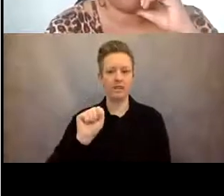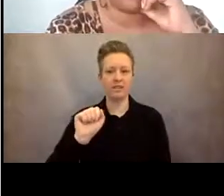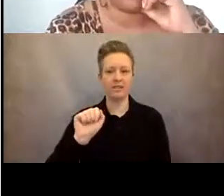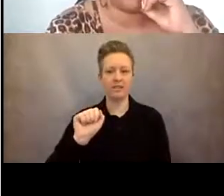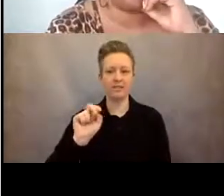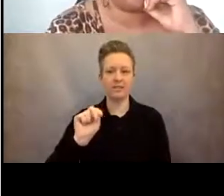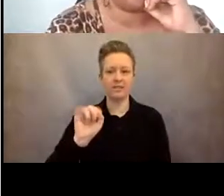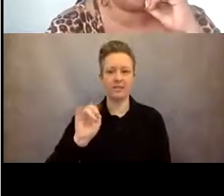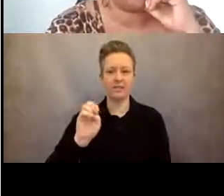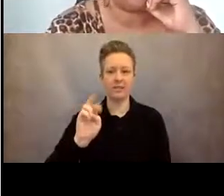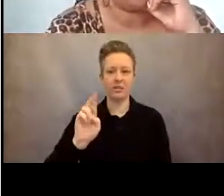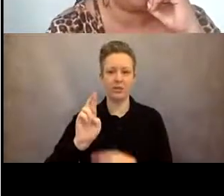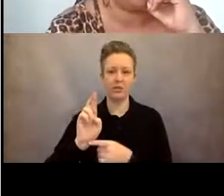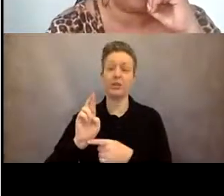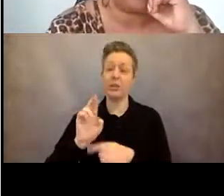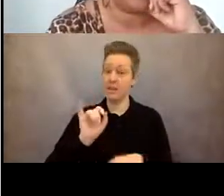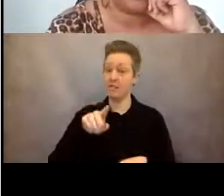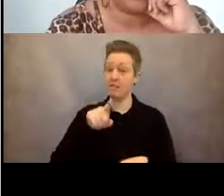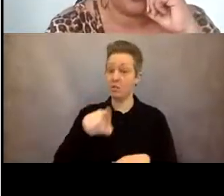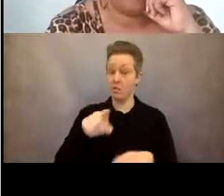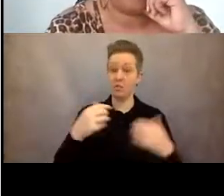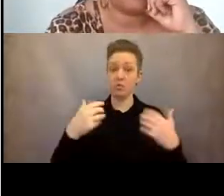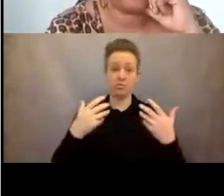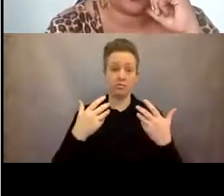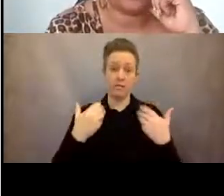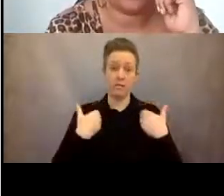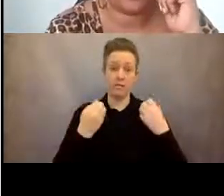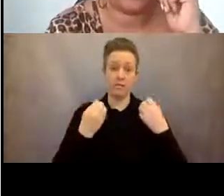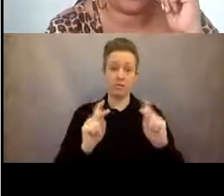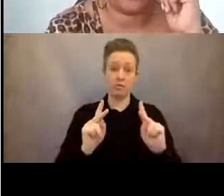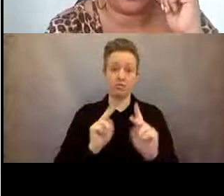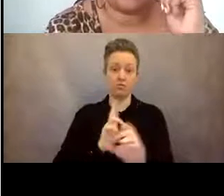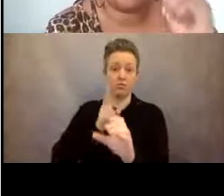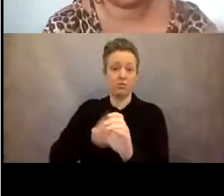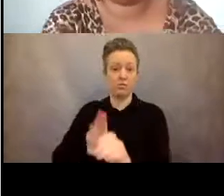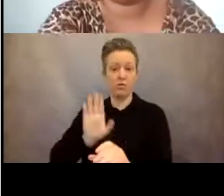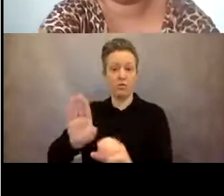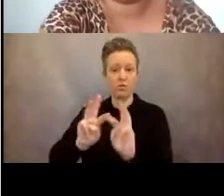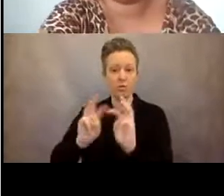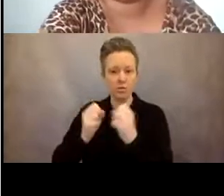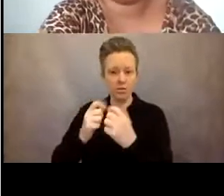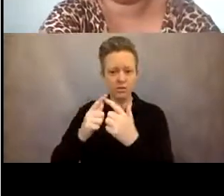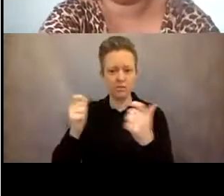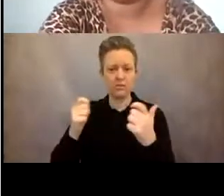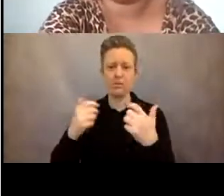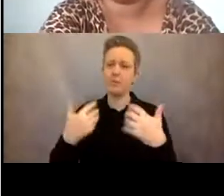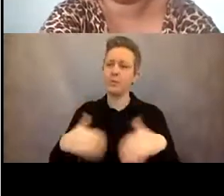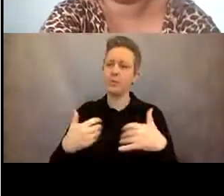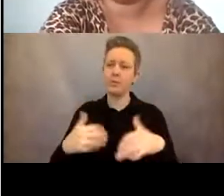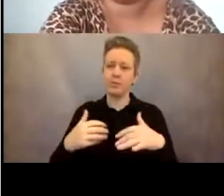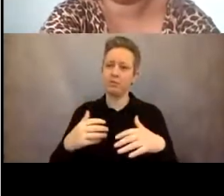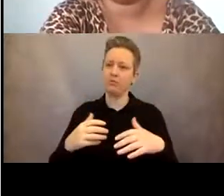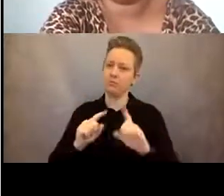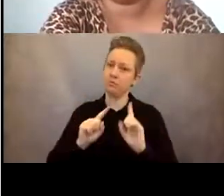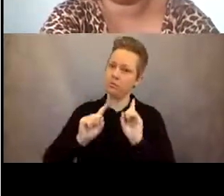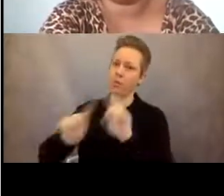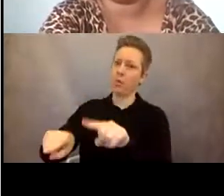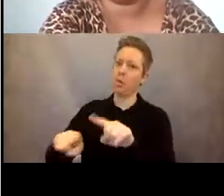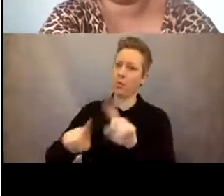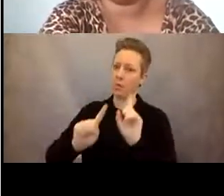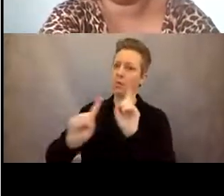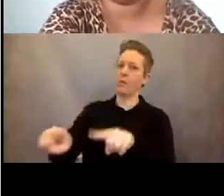documentary. I think it's still available on YouTube. It was, but it's entitled Healing Mean, and I'll put it in the chat.